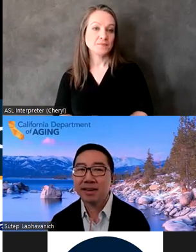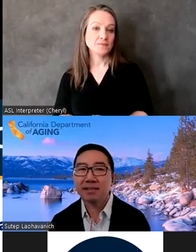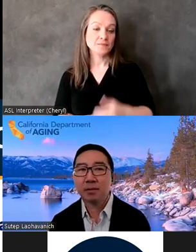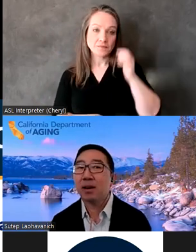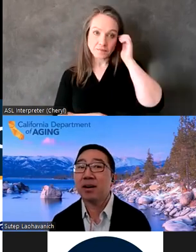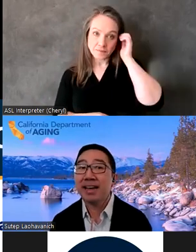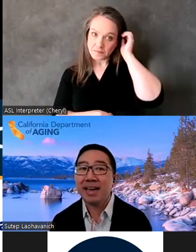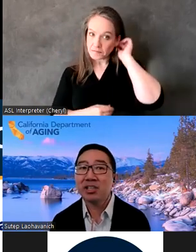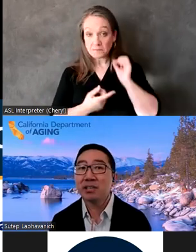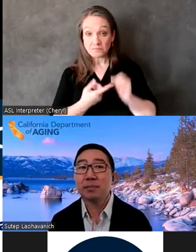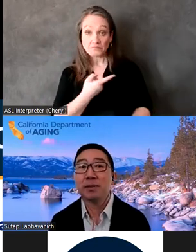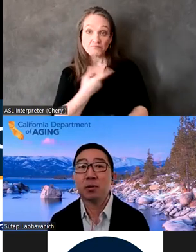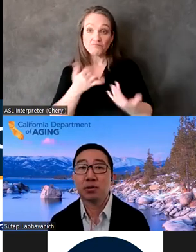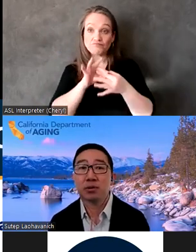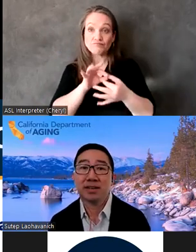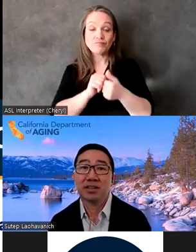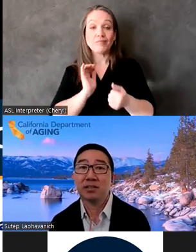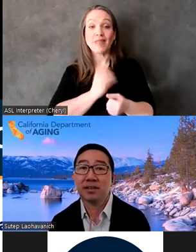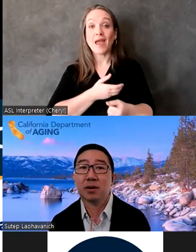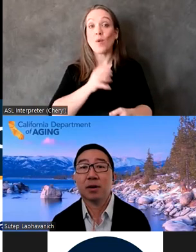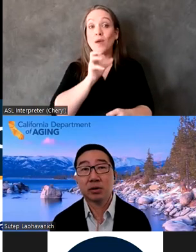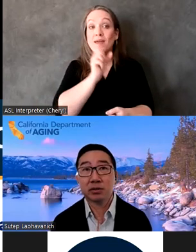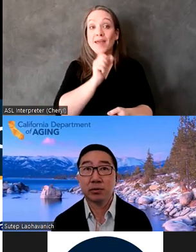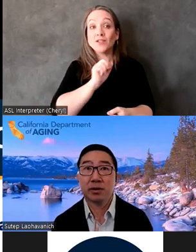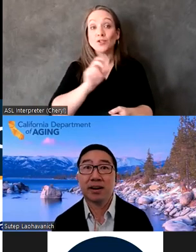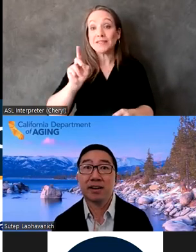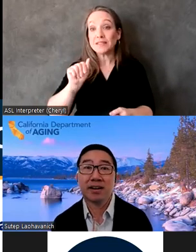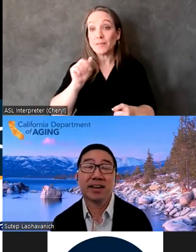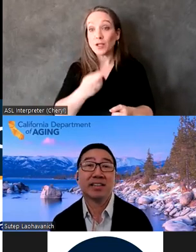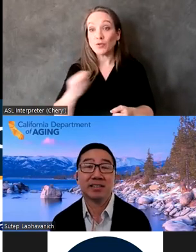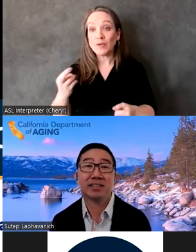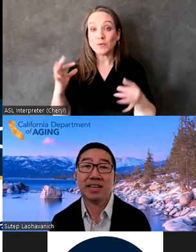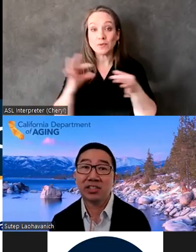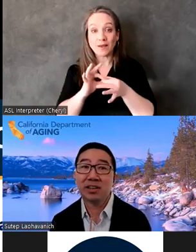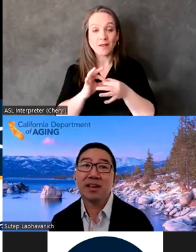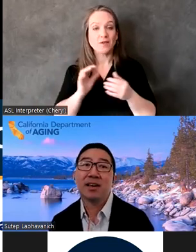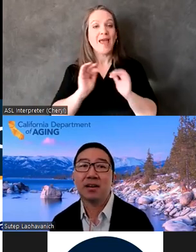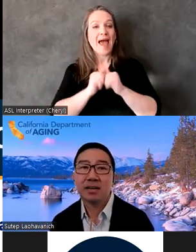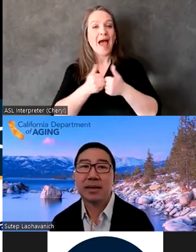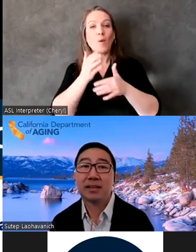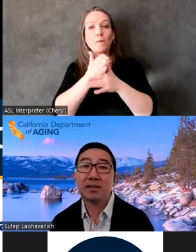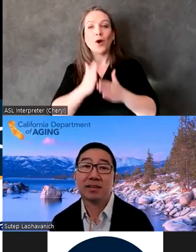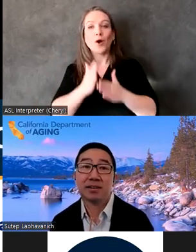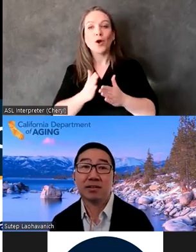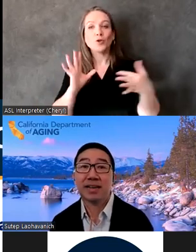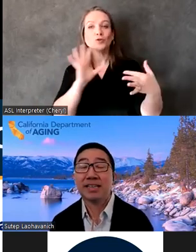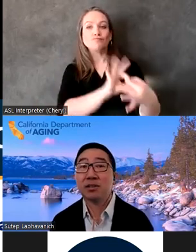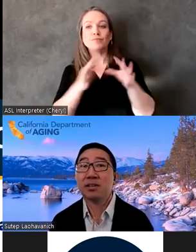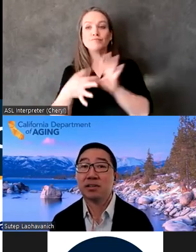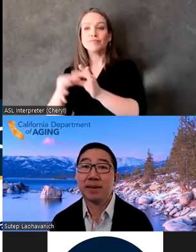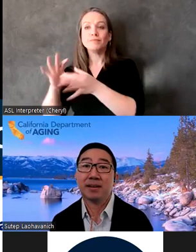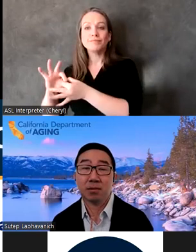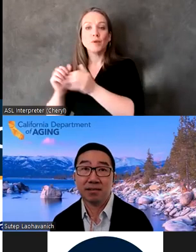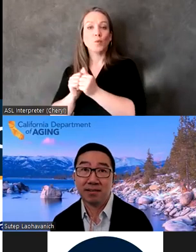Next slide is about our aging and disability resource connections that are partnerships between our area agencies on aging and our independent living centers that continue